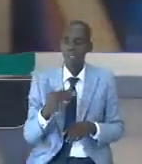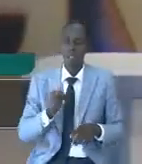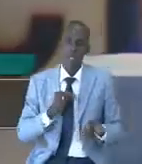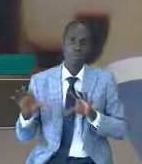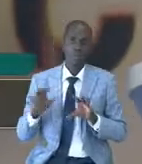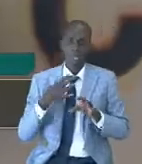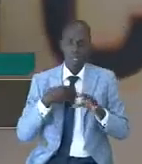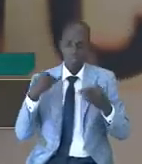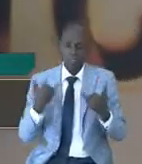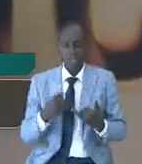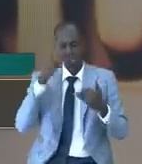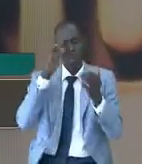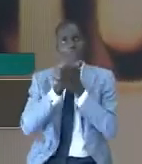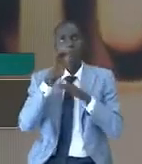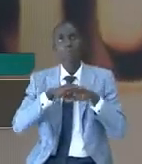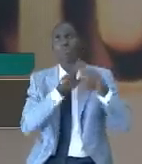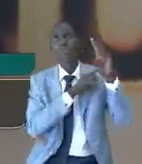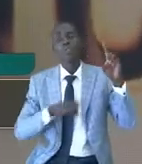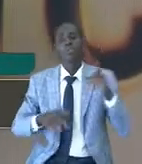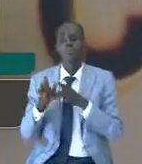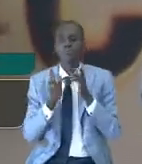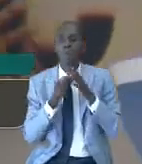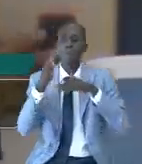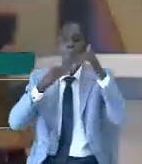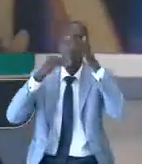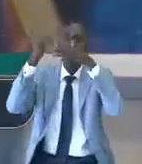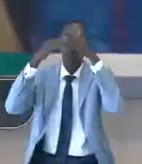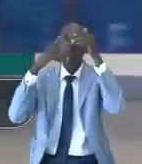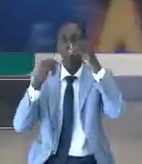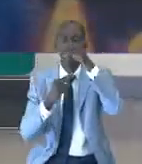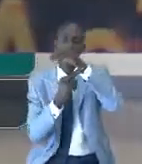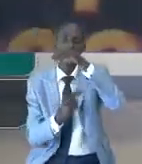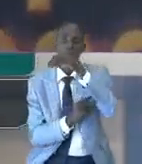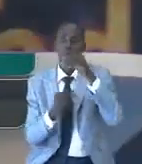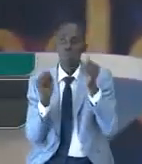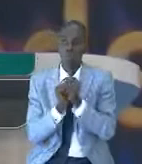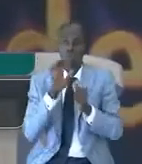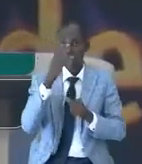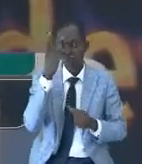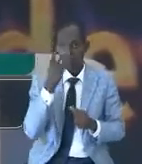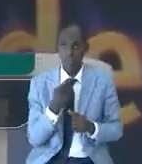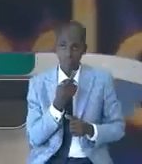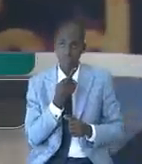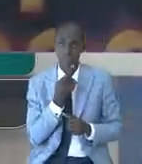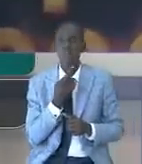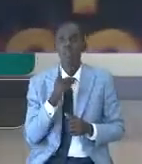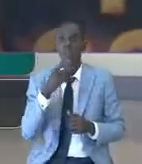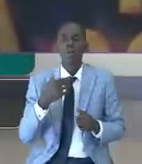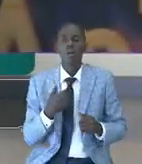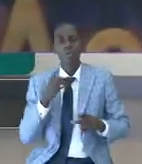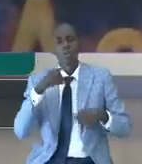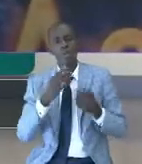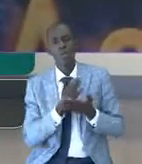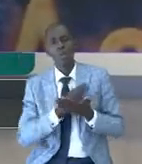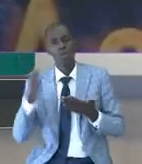the Lord Jesus. Build the bridge. Build the bridge with your parents. You've gone away. Your